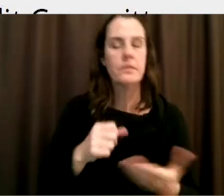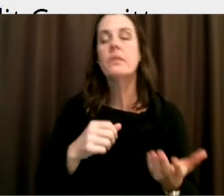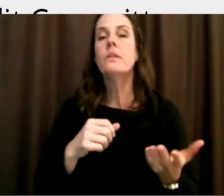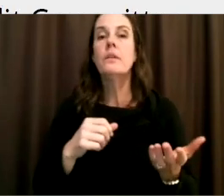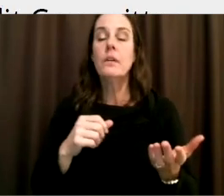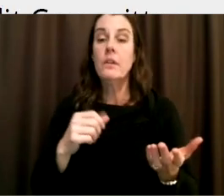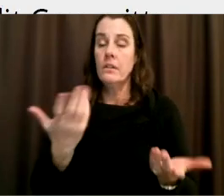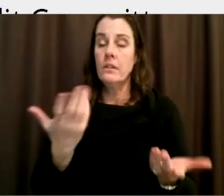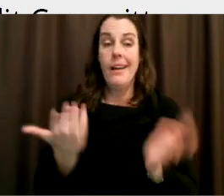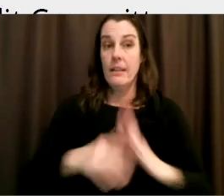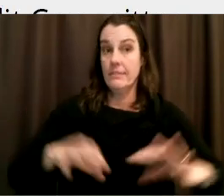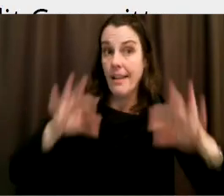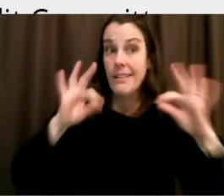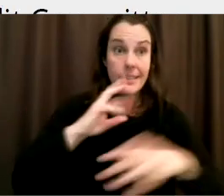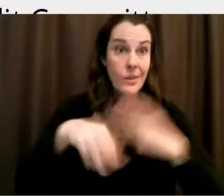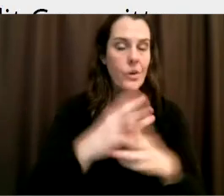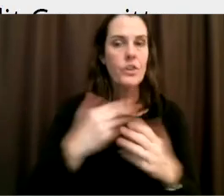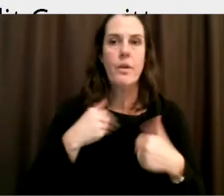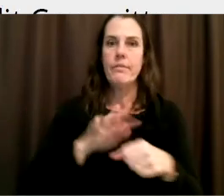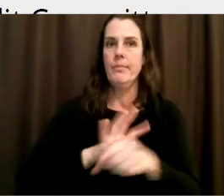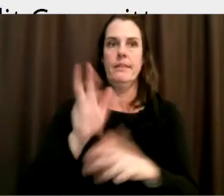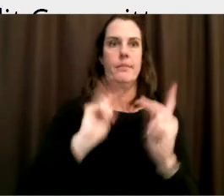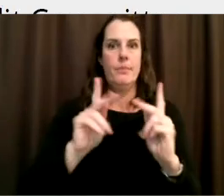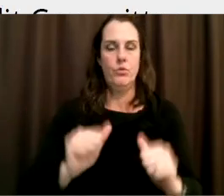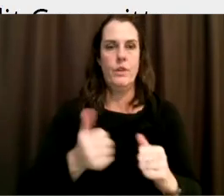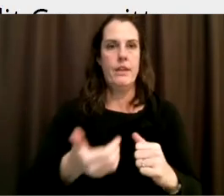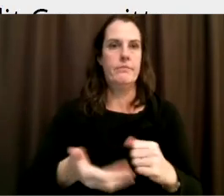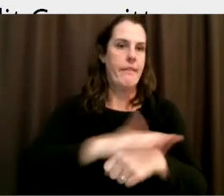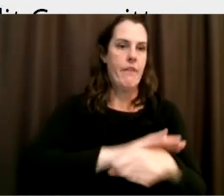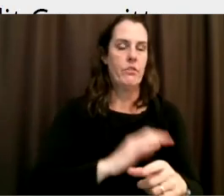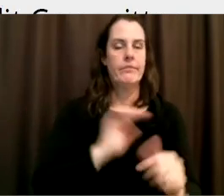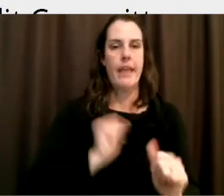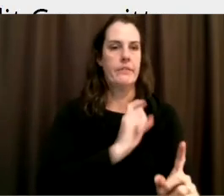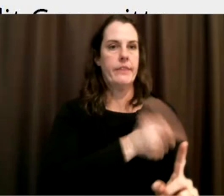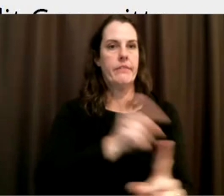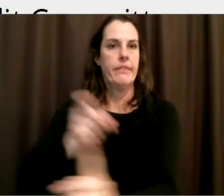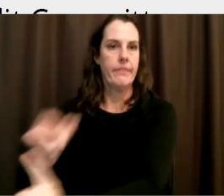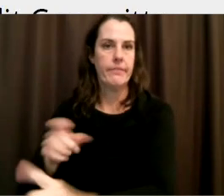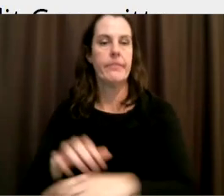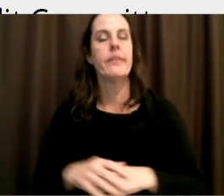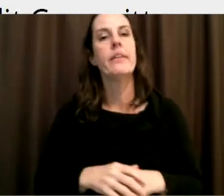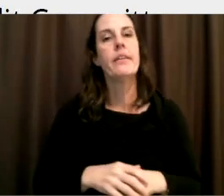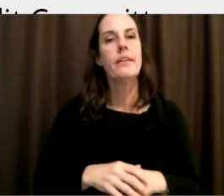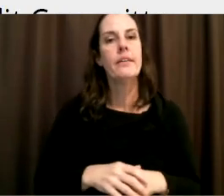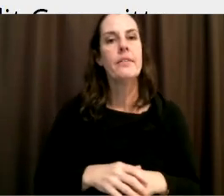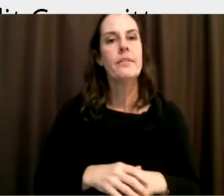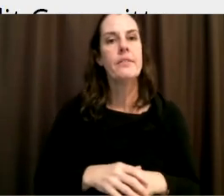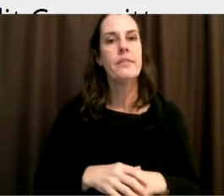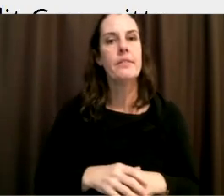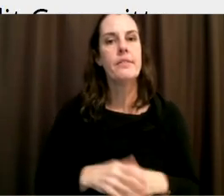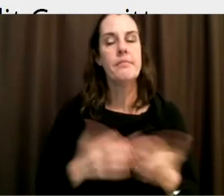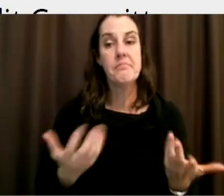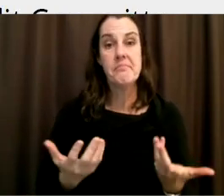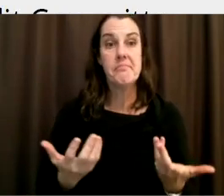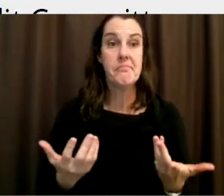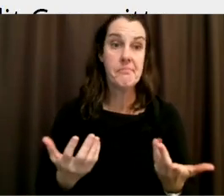ideal world, right? You have ample personnel, and you could delegate responsibilities among them. So ideally, we're going